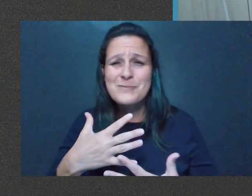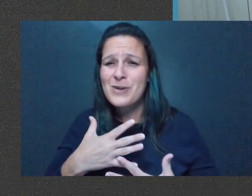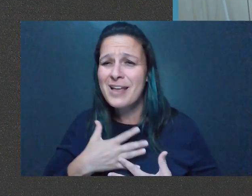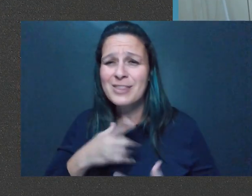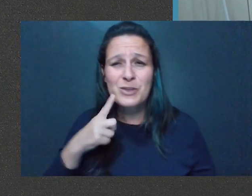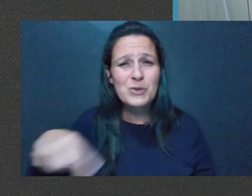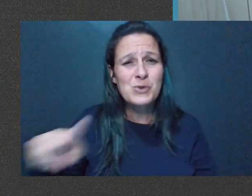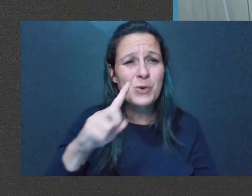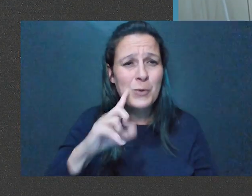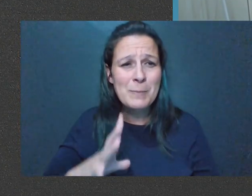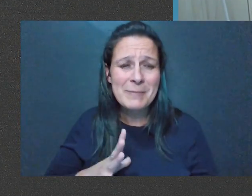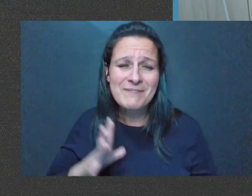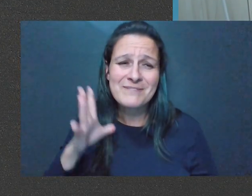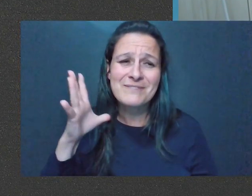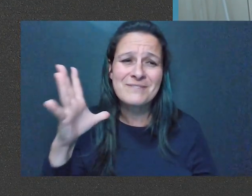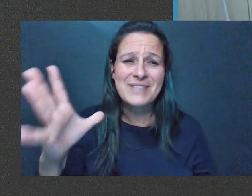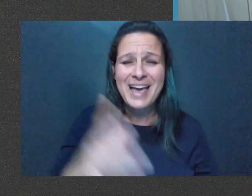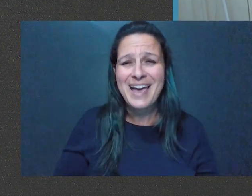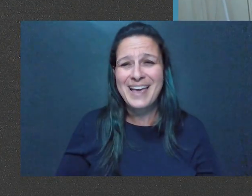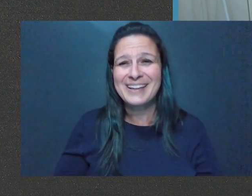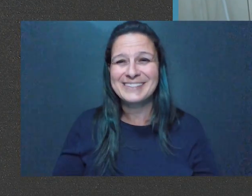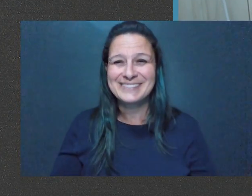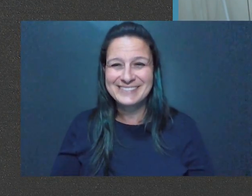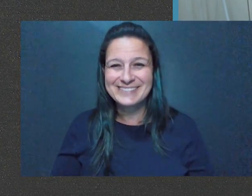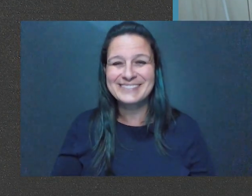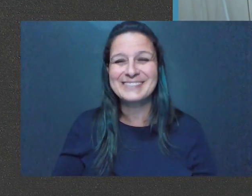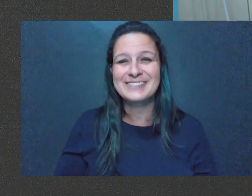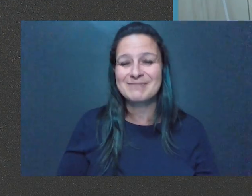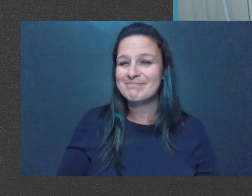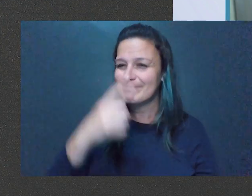Take a breath, you will be fine.